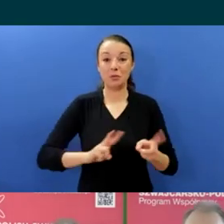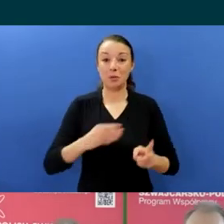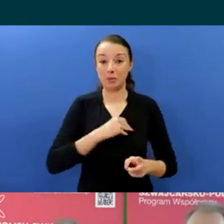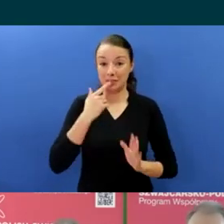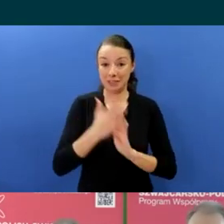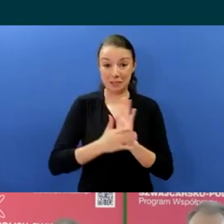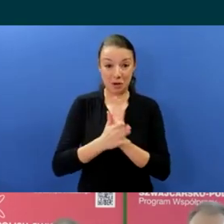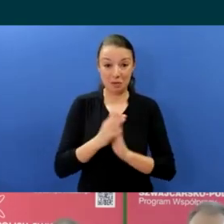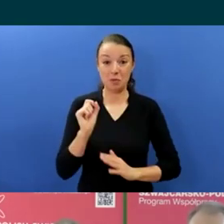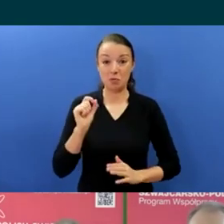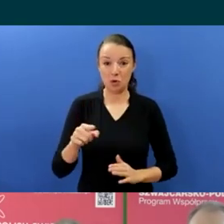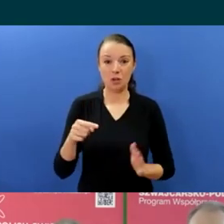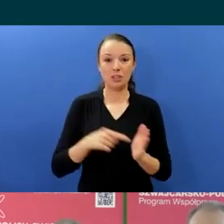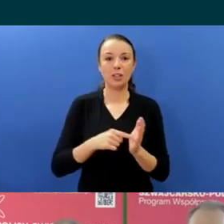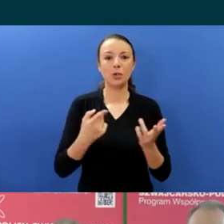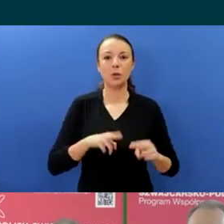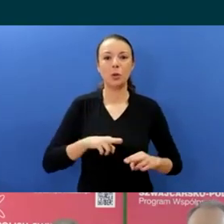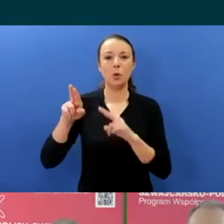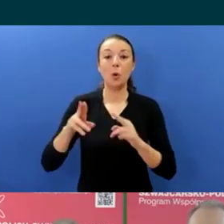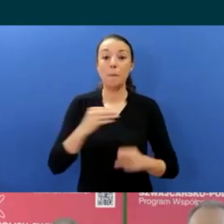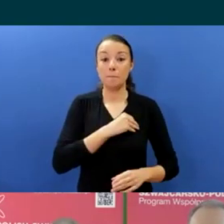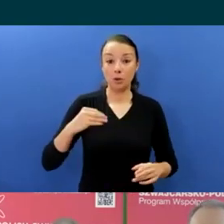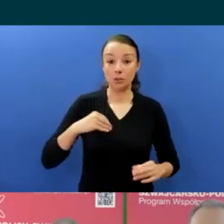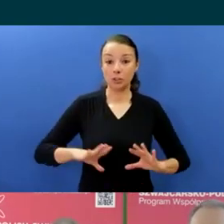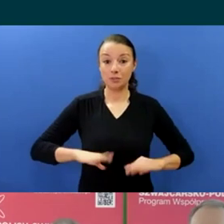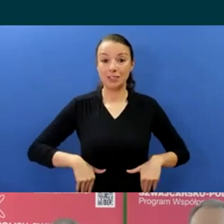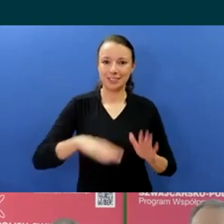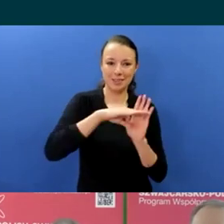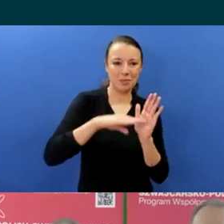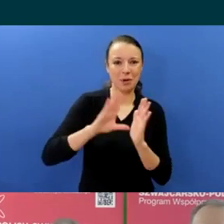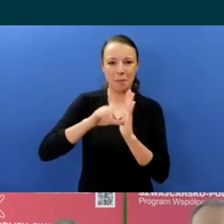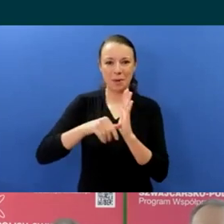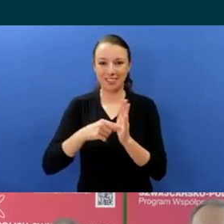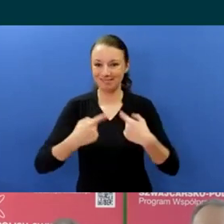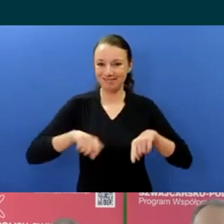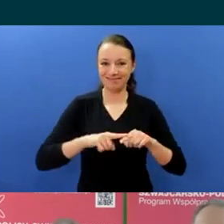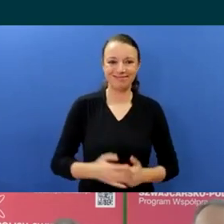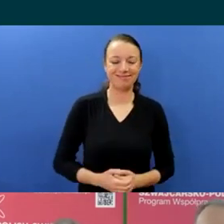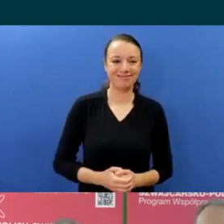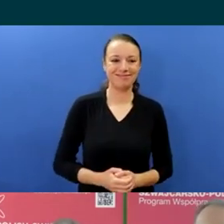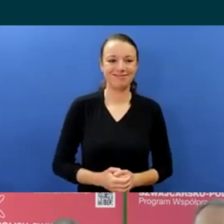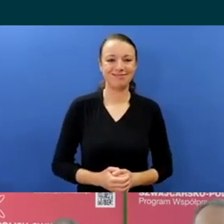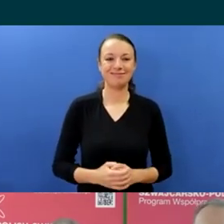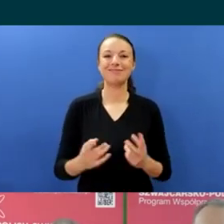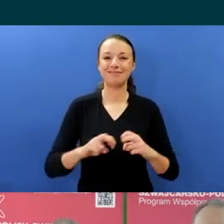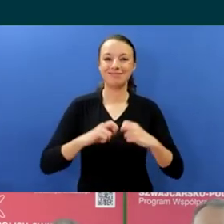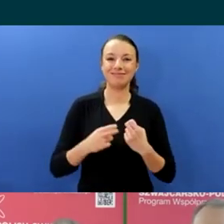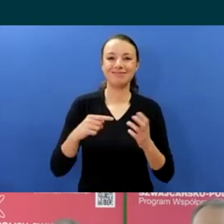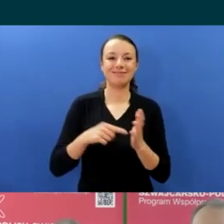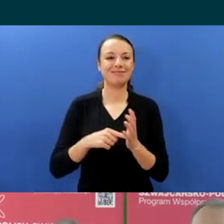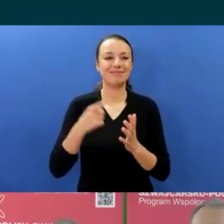usually, Jest realizowane w translated ramach into Polish Sign Language polsko-szwajcarskiego programu and miast. is carried out within the framework of the